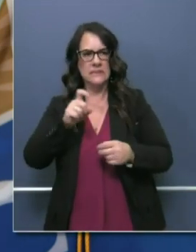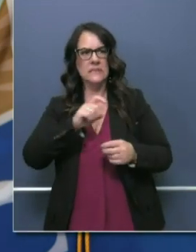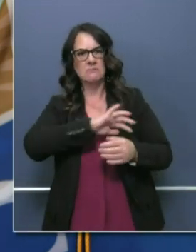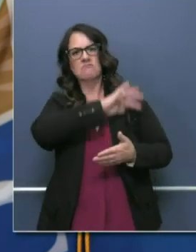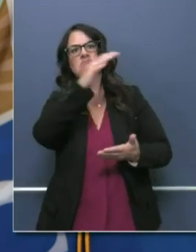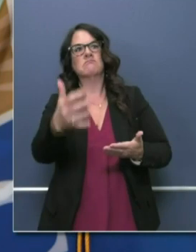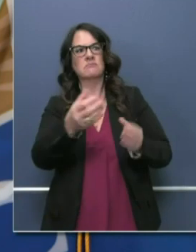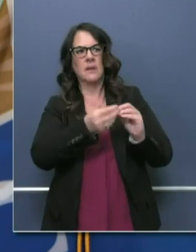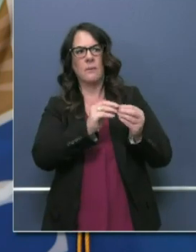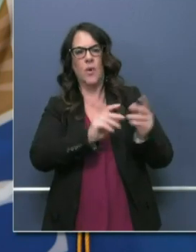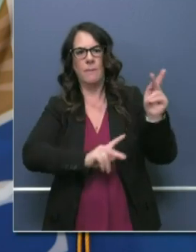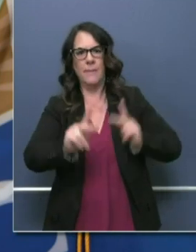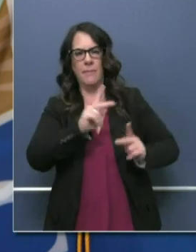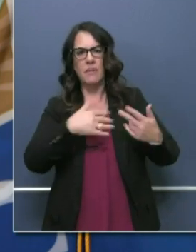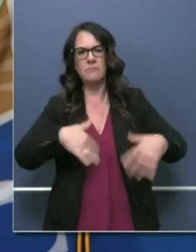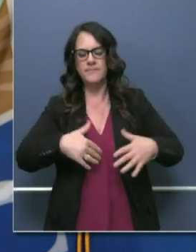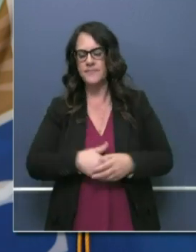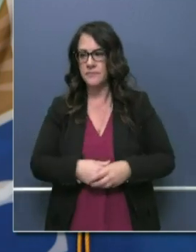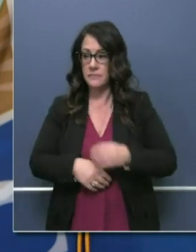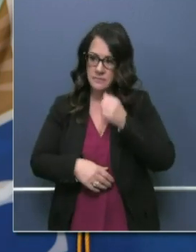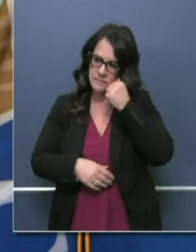in real time, building off the existing